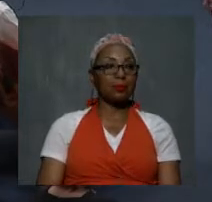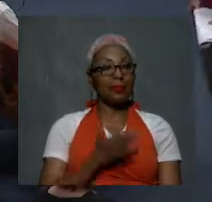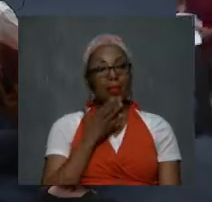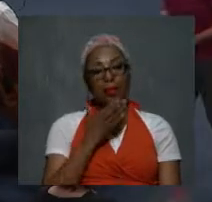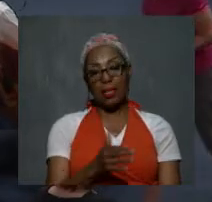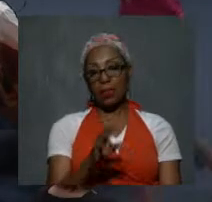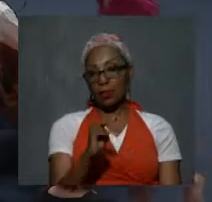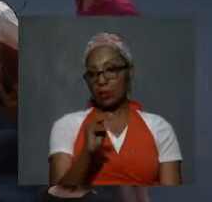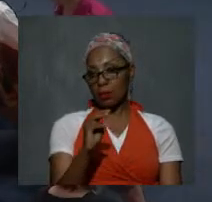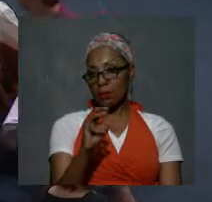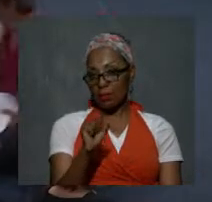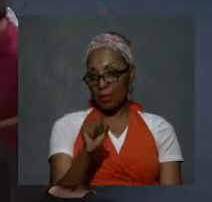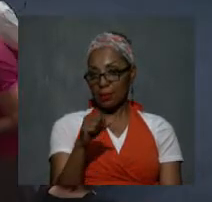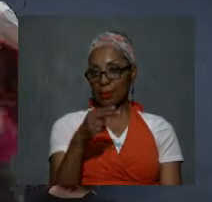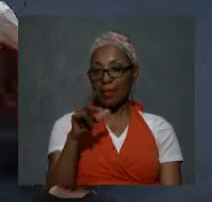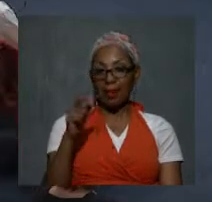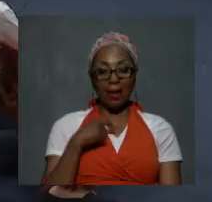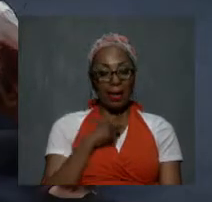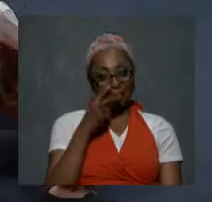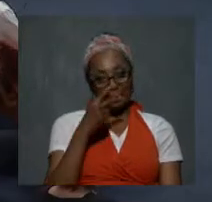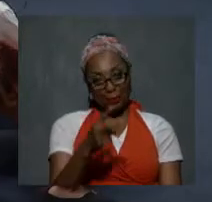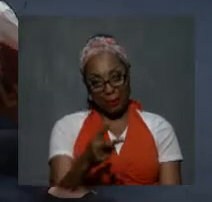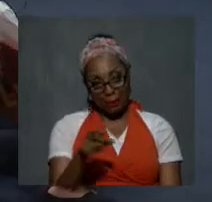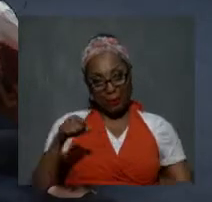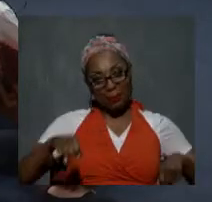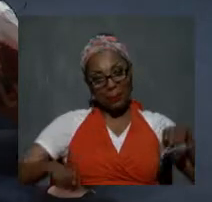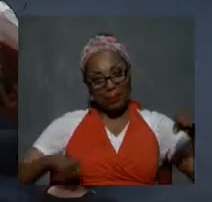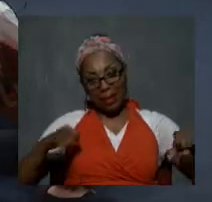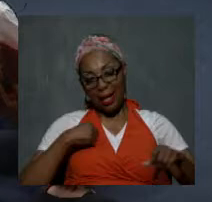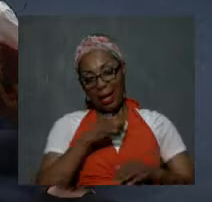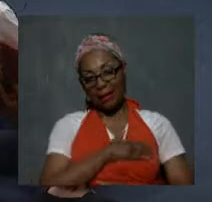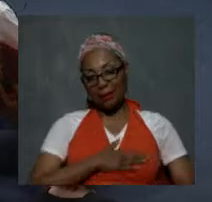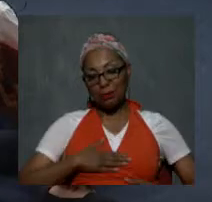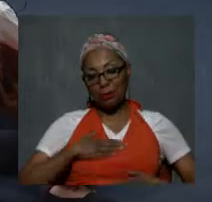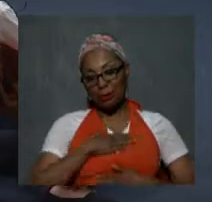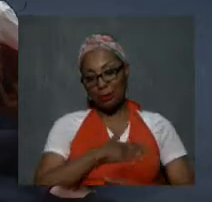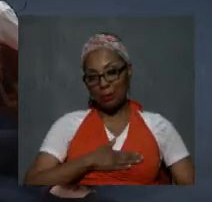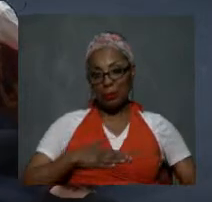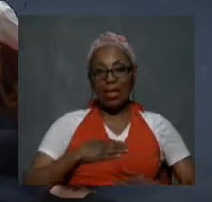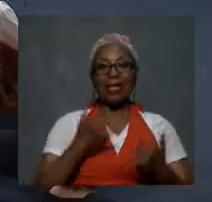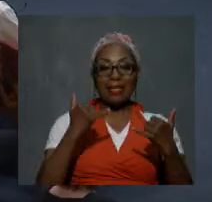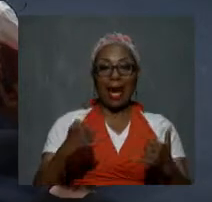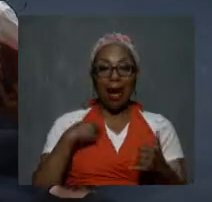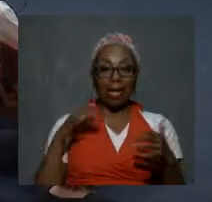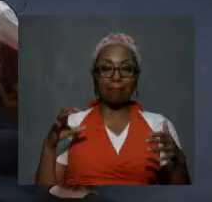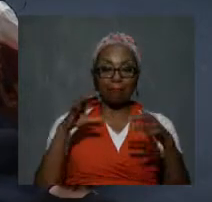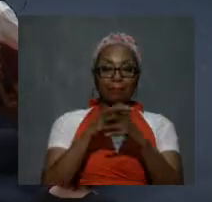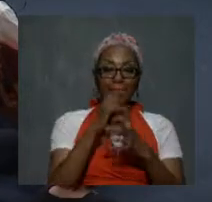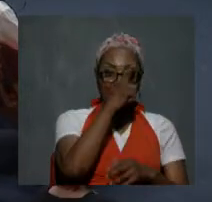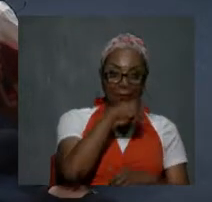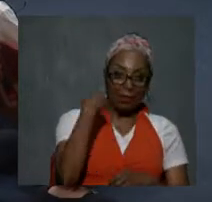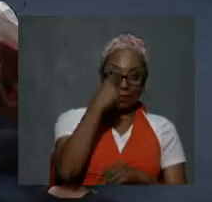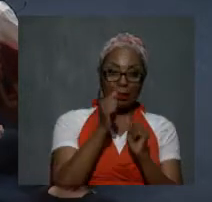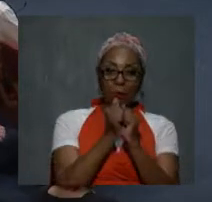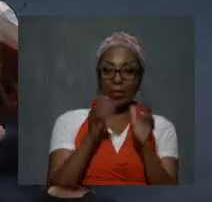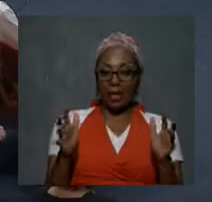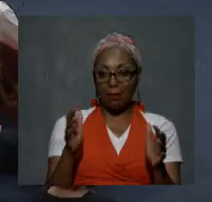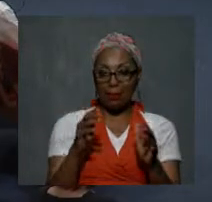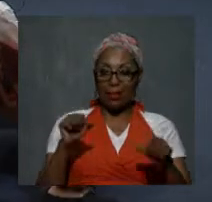Thank you, Ms. Hill. I always see you out in the streets and enjoy not putting the face without the bicycle